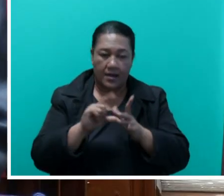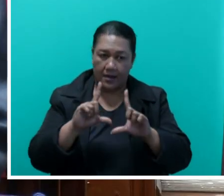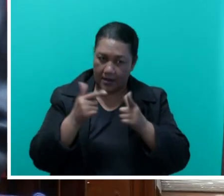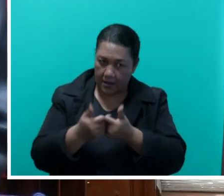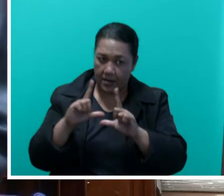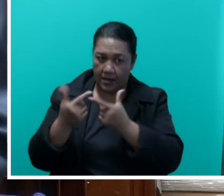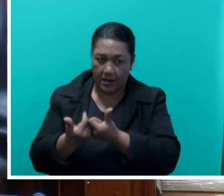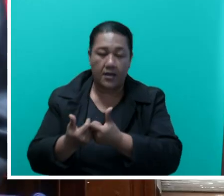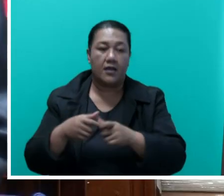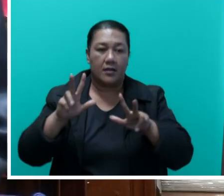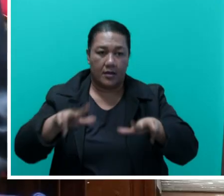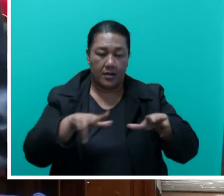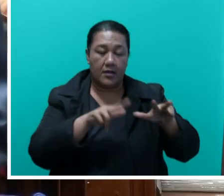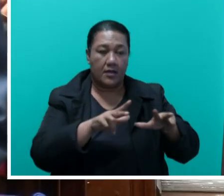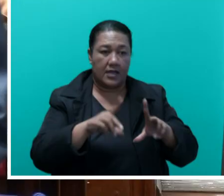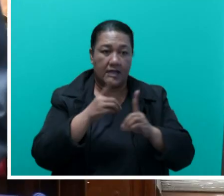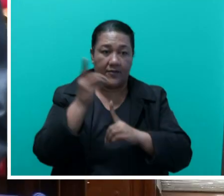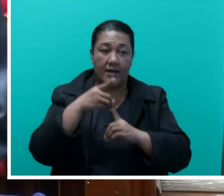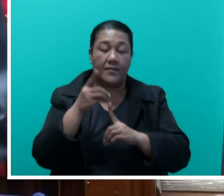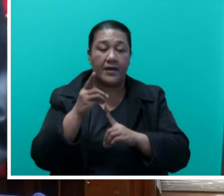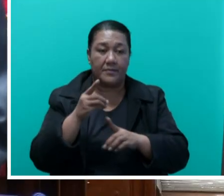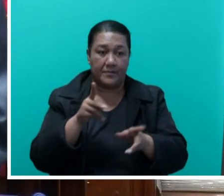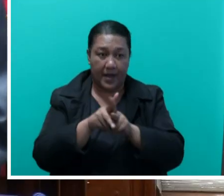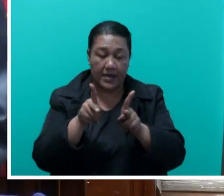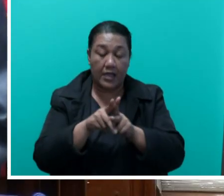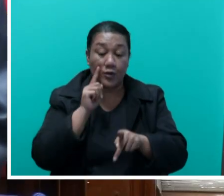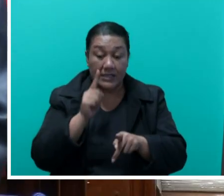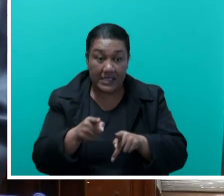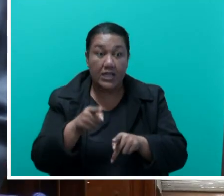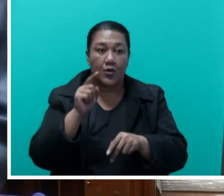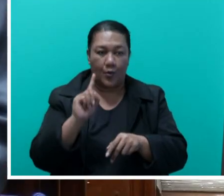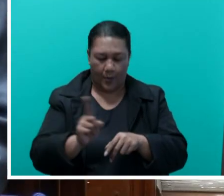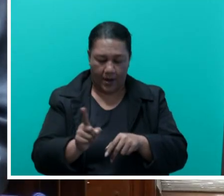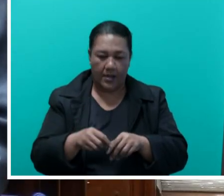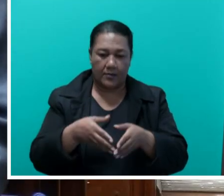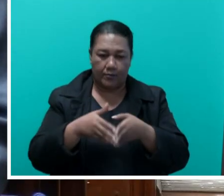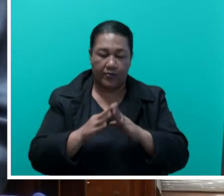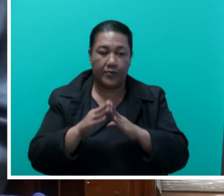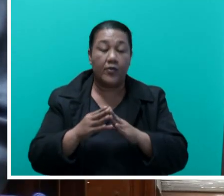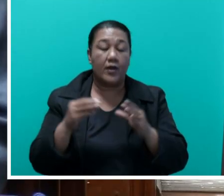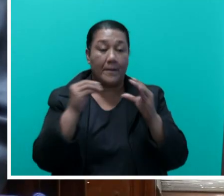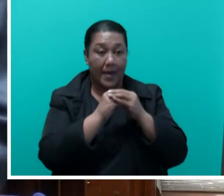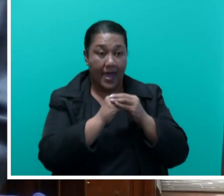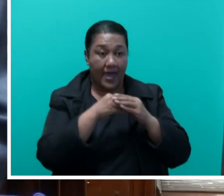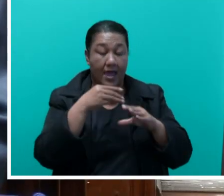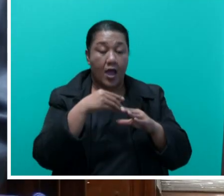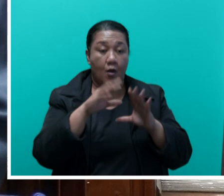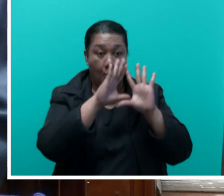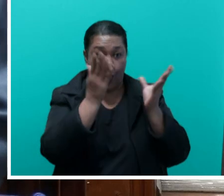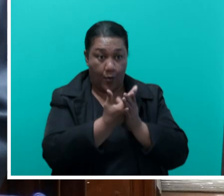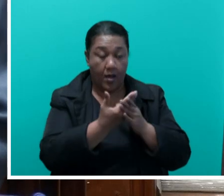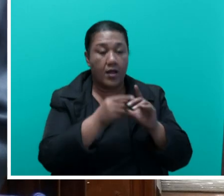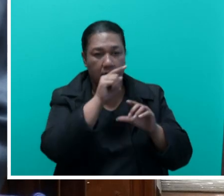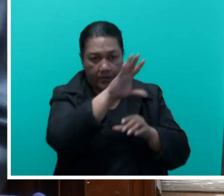partners that would enable us to proceed. Complex negotiations with World Bank produced confirmed funding of approximately